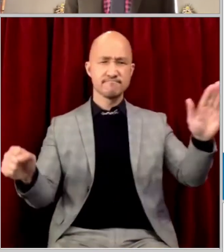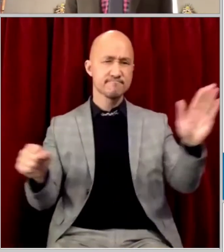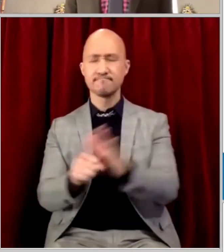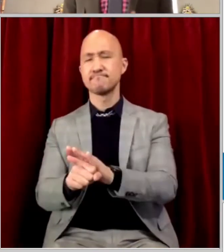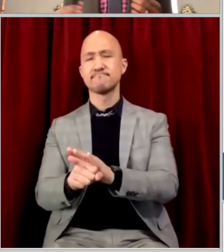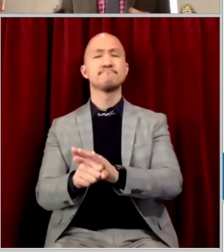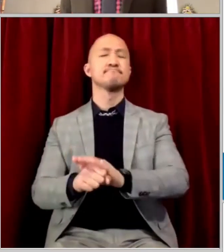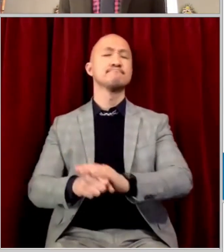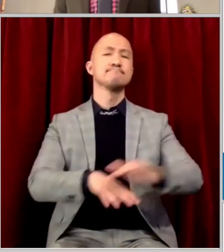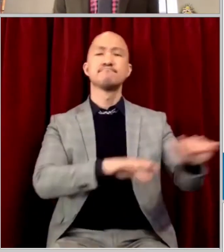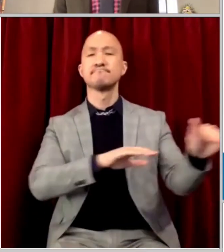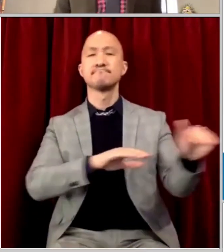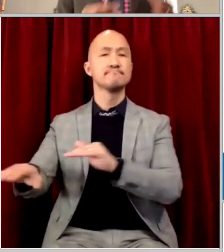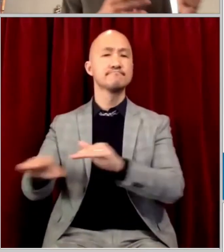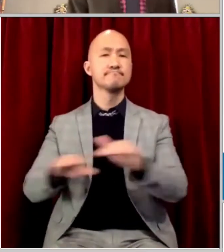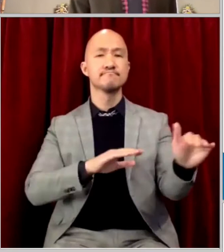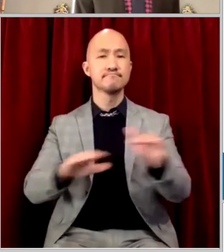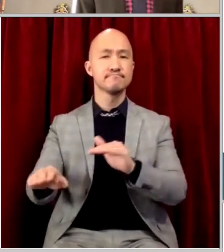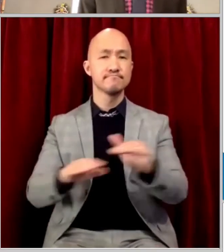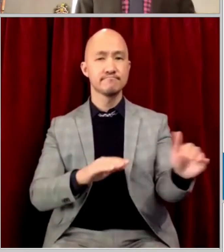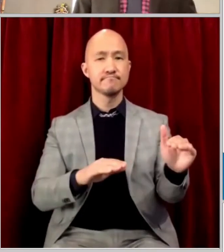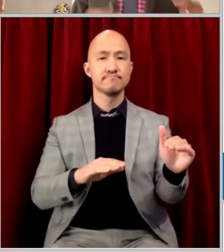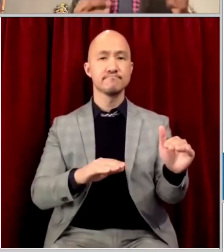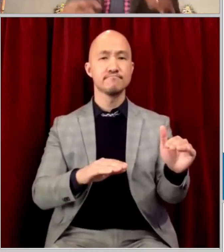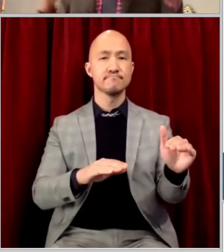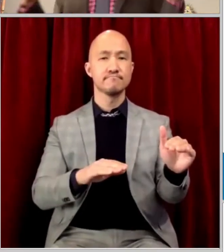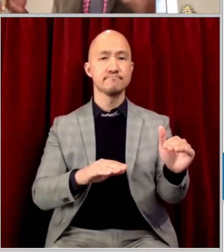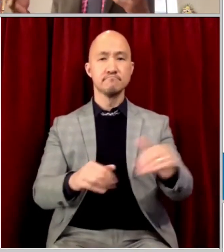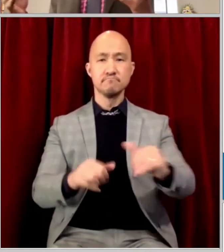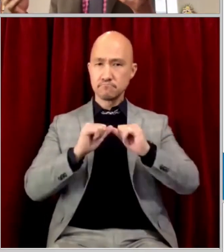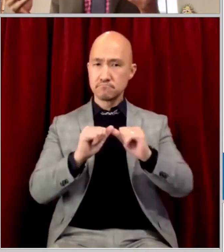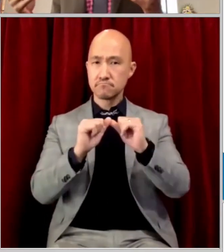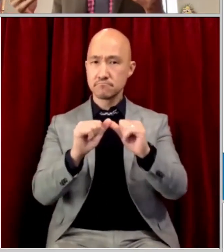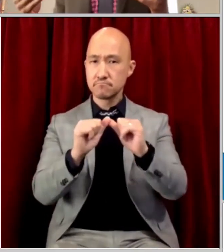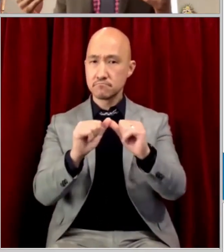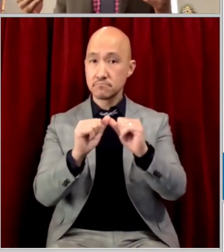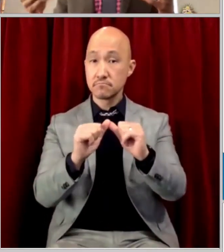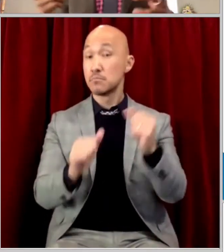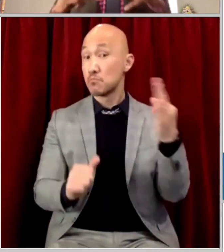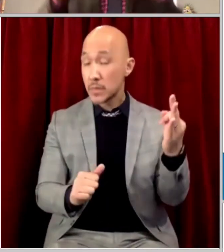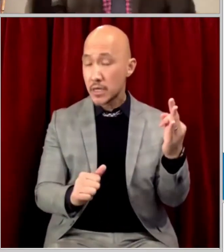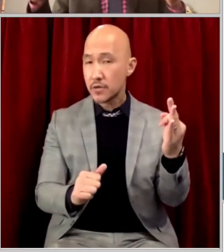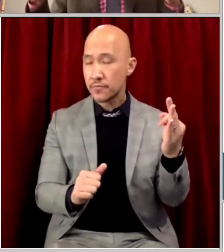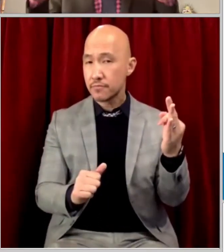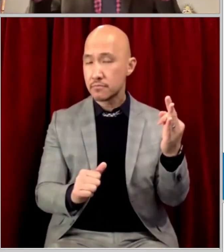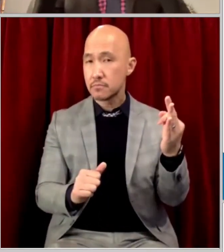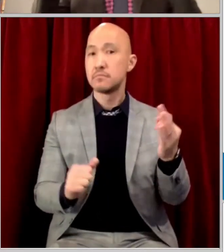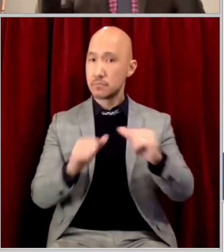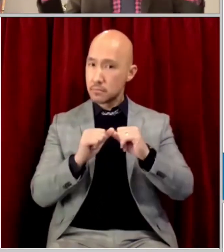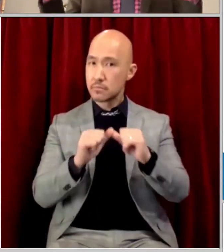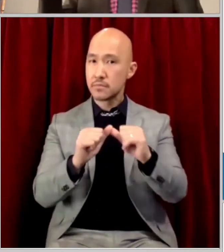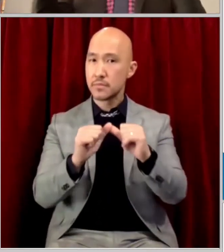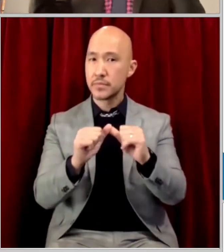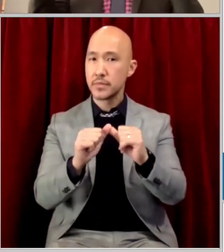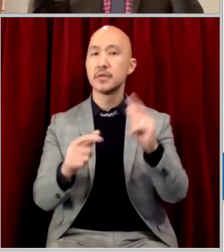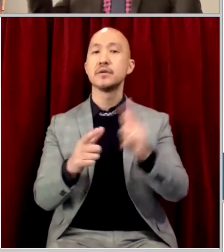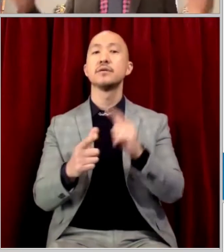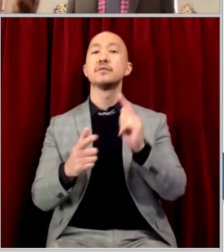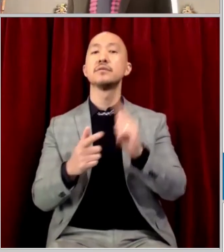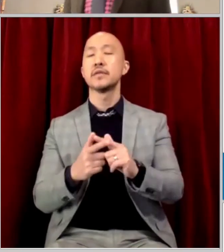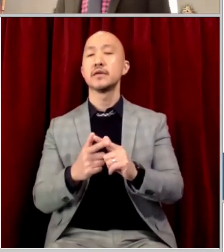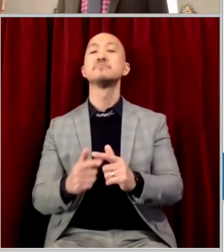teach. Continue in them. For in doing this, you will save, right? What is that save? That save is,